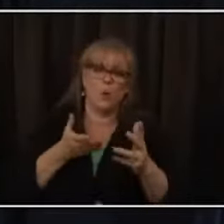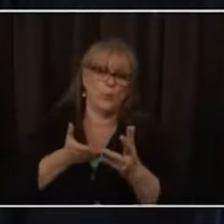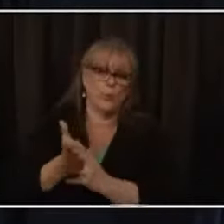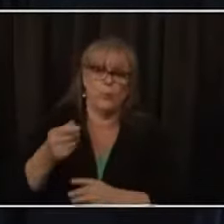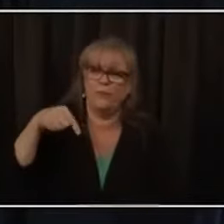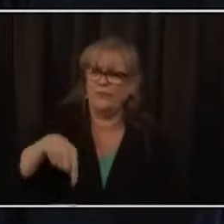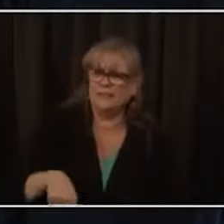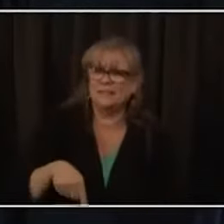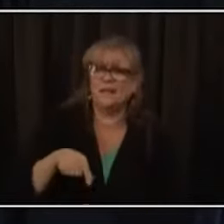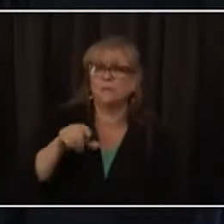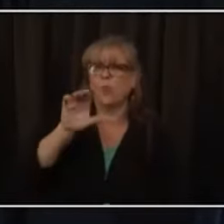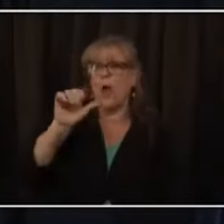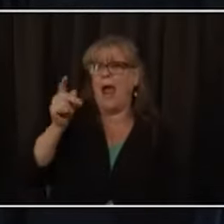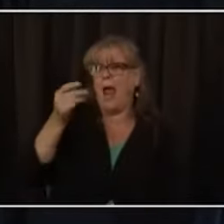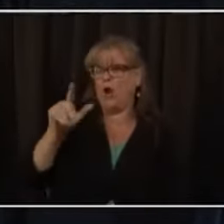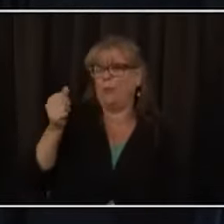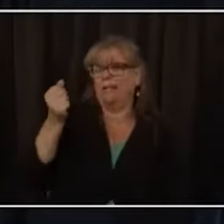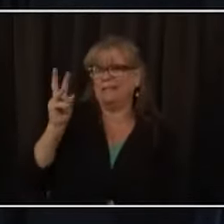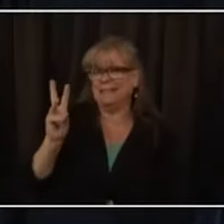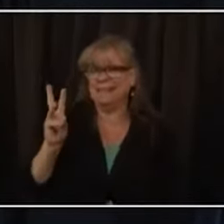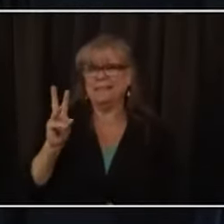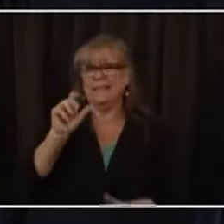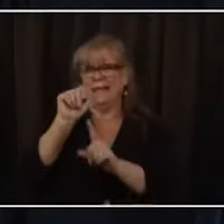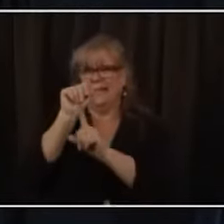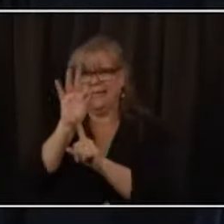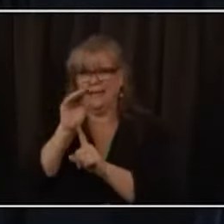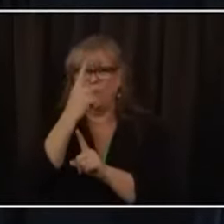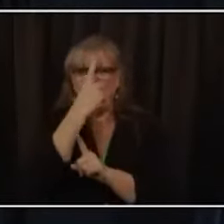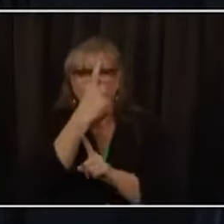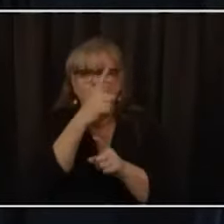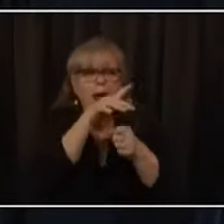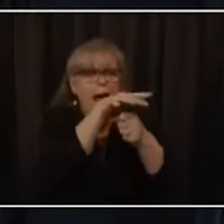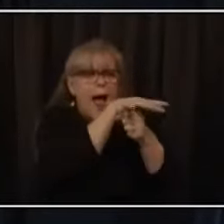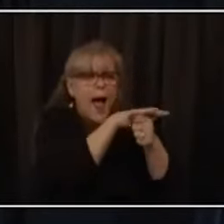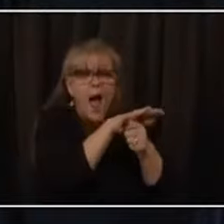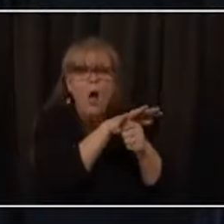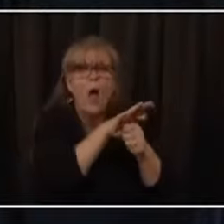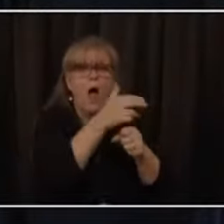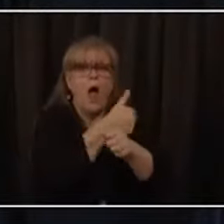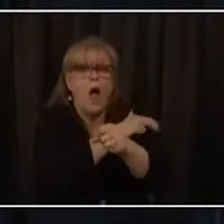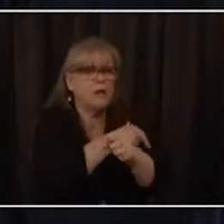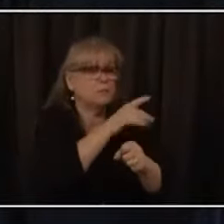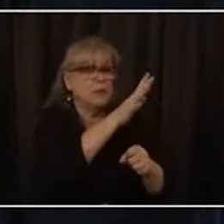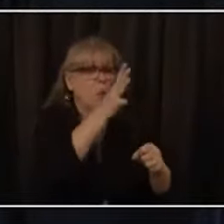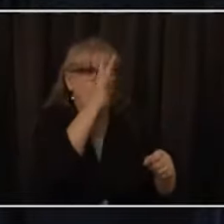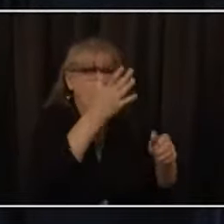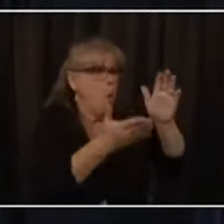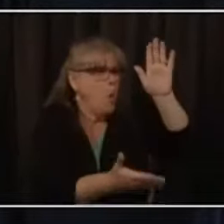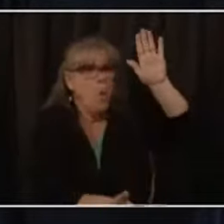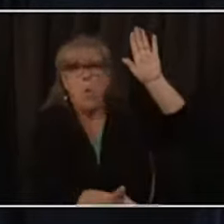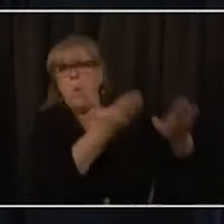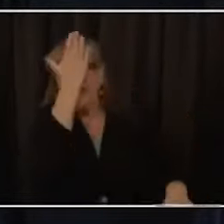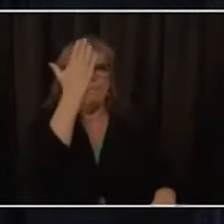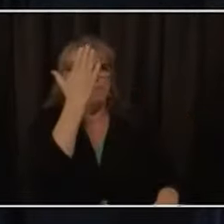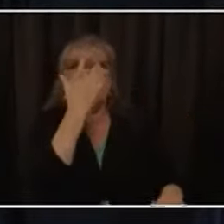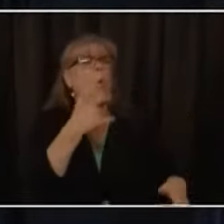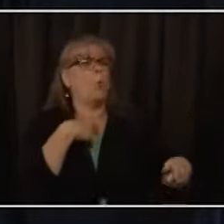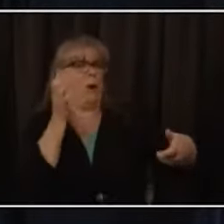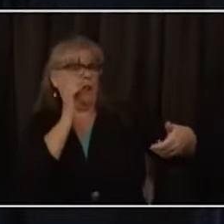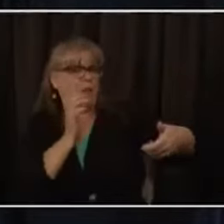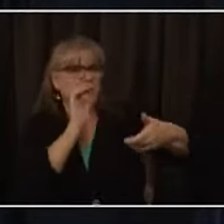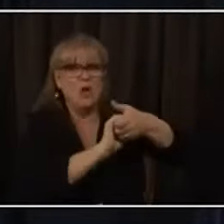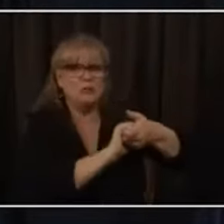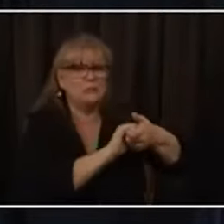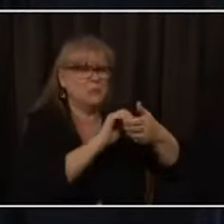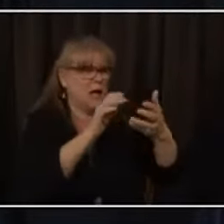is threatened, we're going to partner with that local health agency and assess what the best risk mitigation strategies are in the